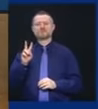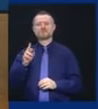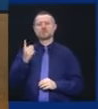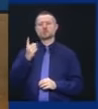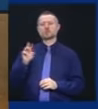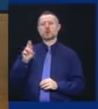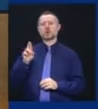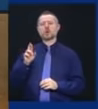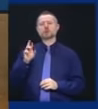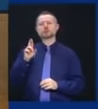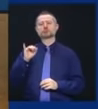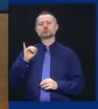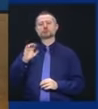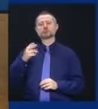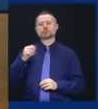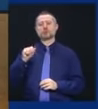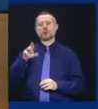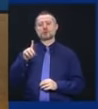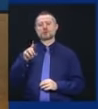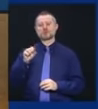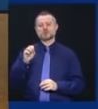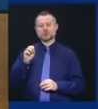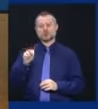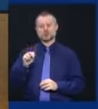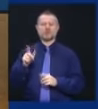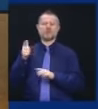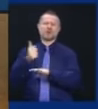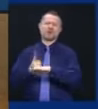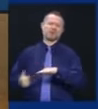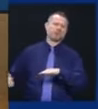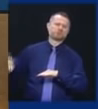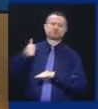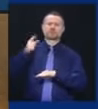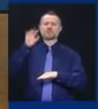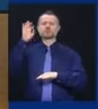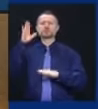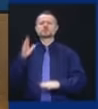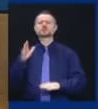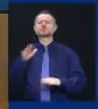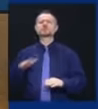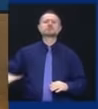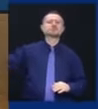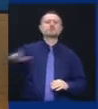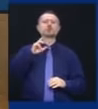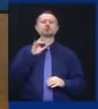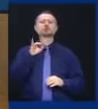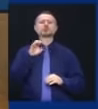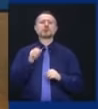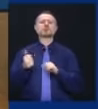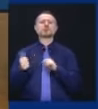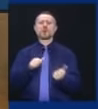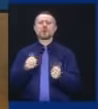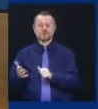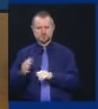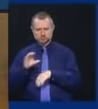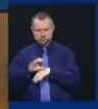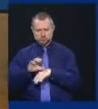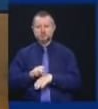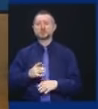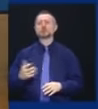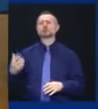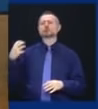senior pastor of Grace Baptist Church. And also the chairman of the National Action Network. He has